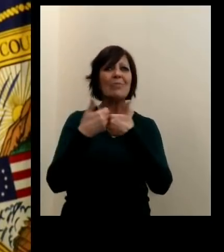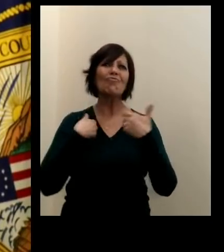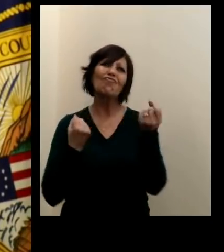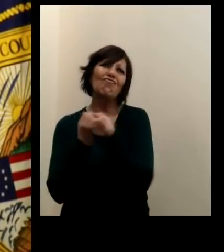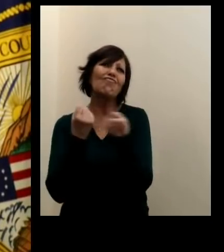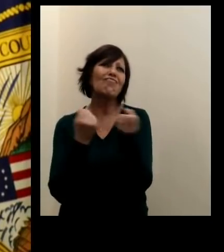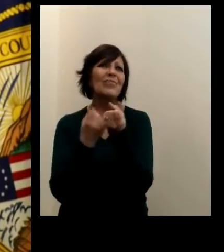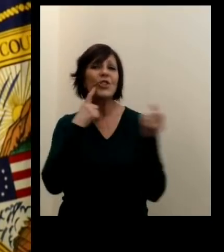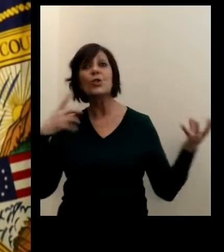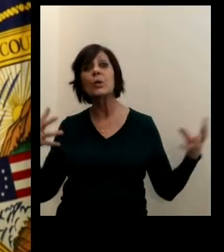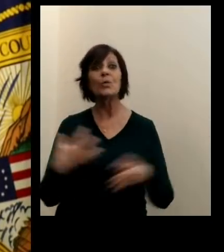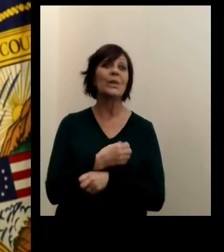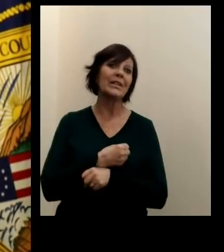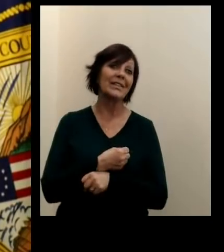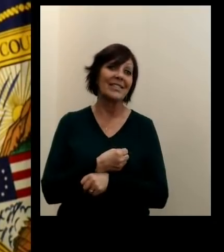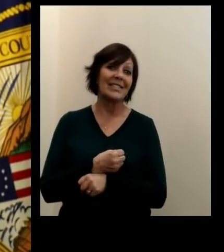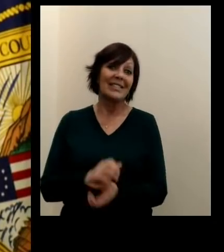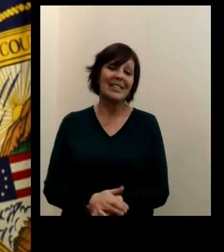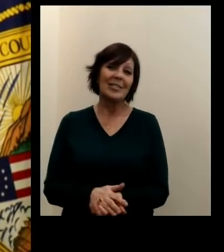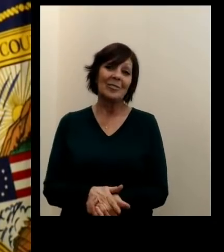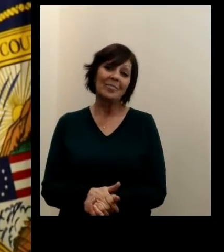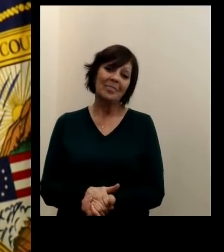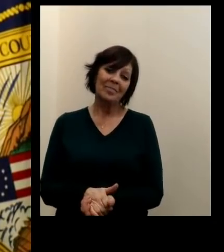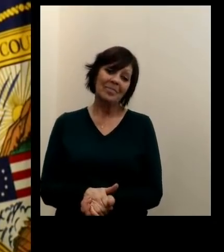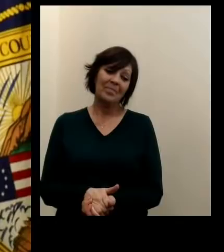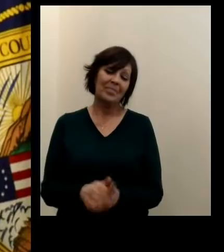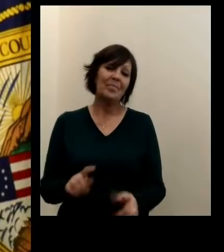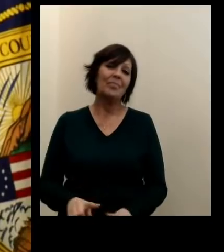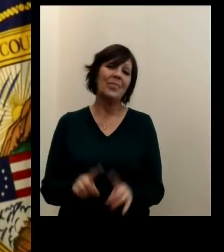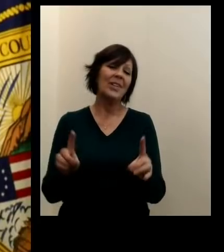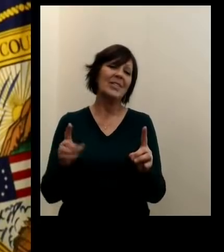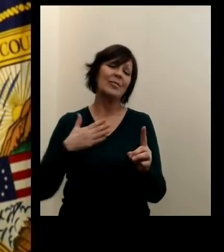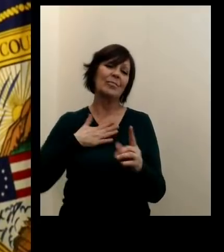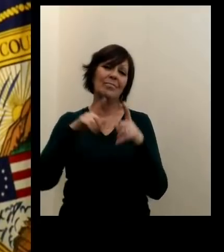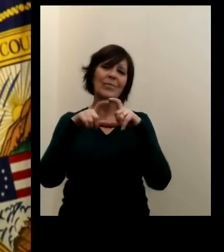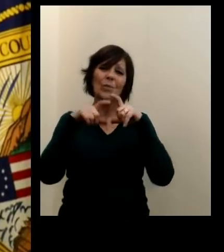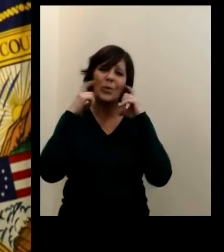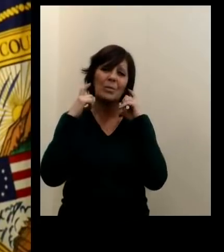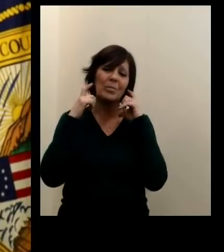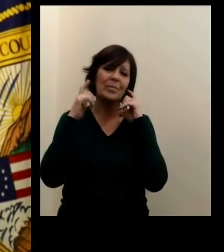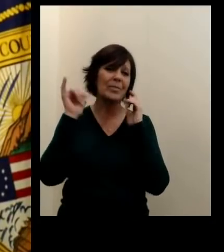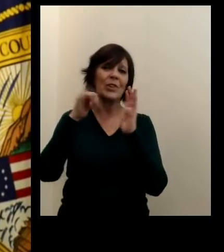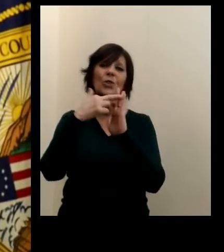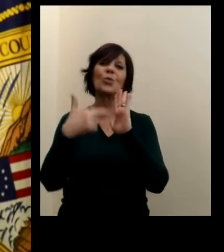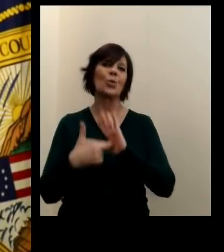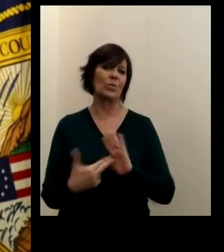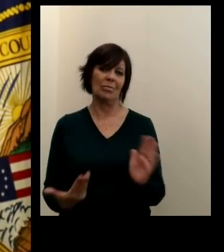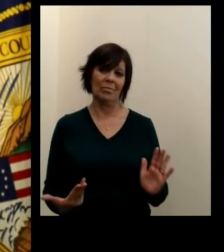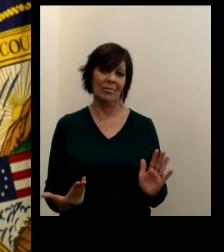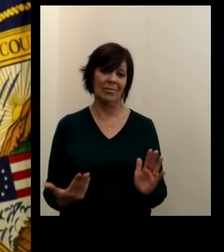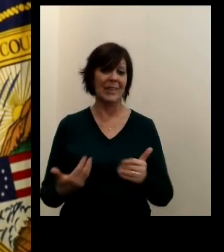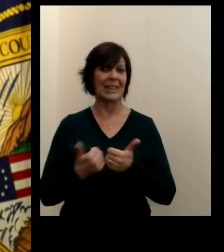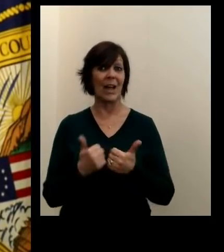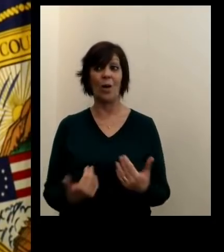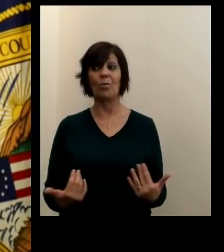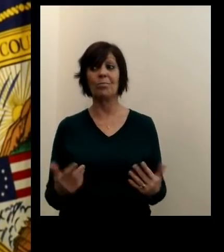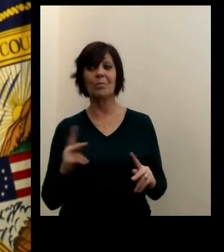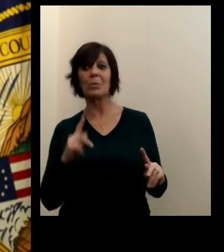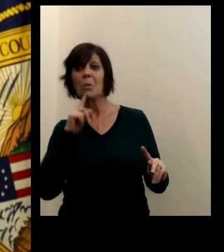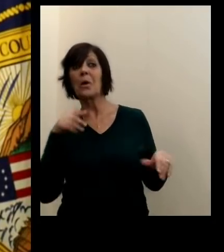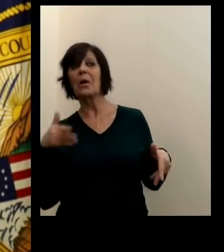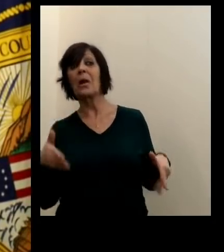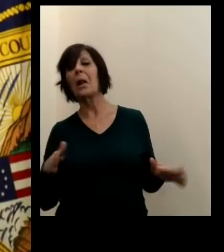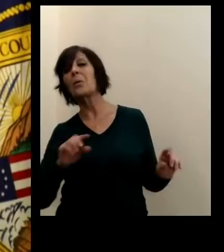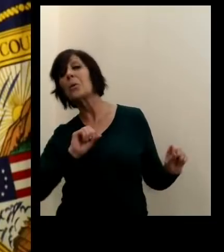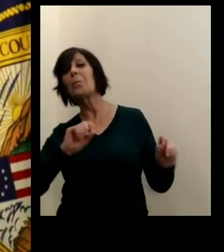on to victory. But wear your mask because that's the rule. And that's how we're able to get more people in